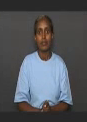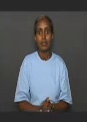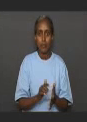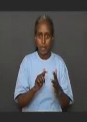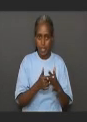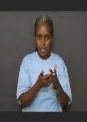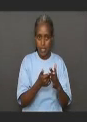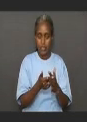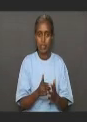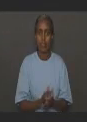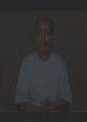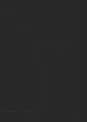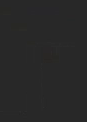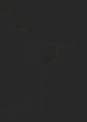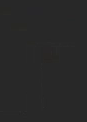Begin.